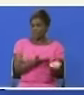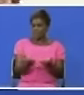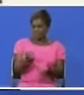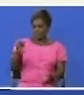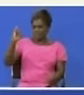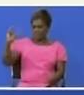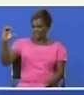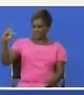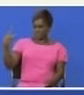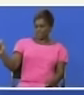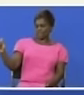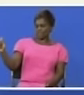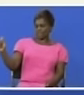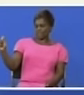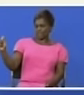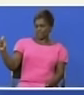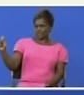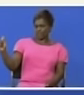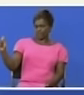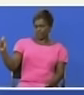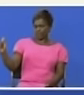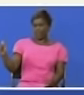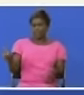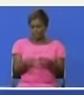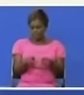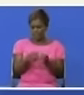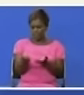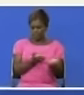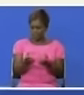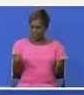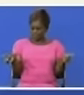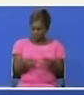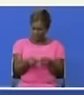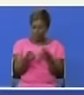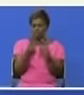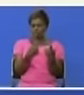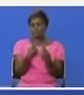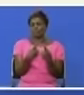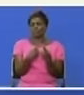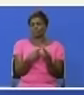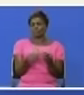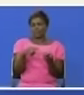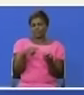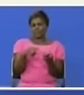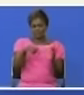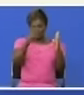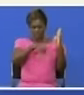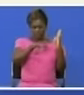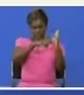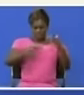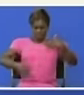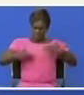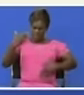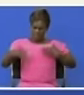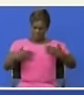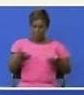ICT concerns of Netflix. Okay, and in terms of business, we are speaking the same language. About ratings and morality,